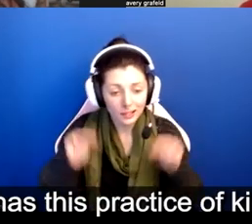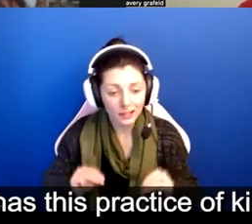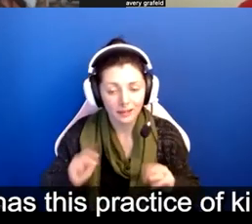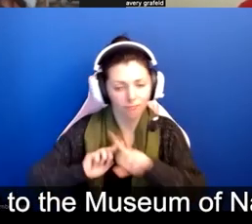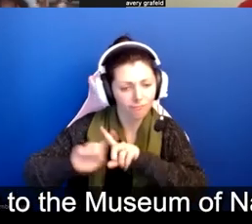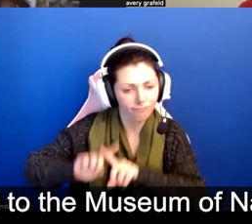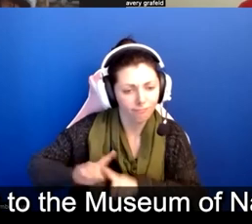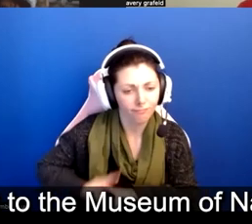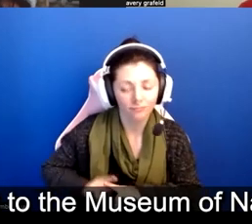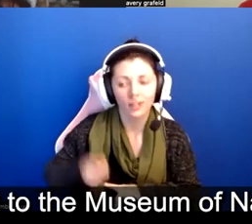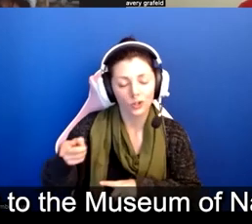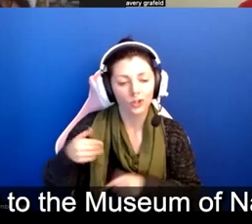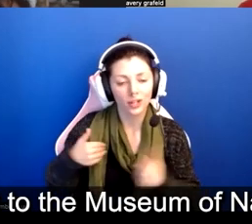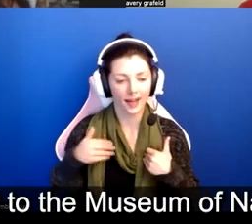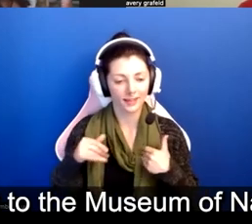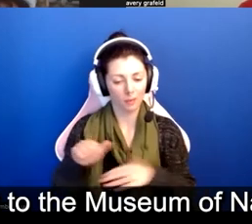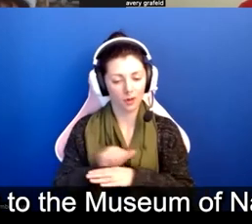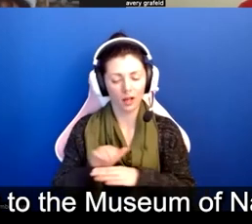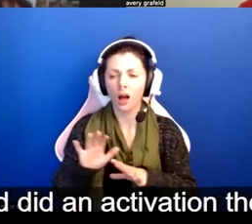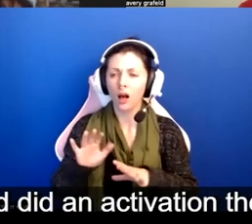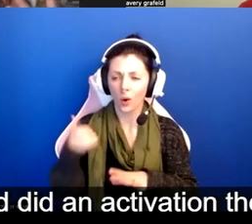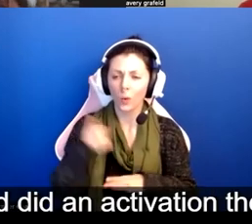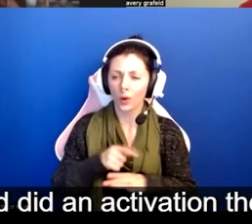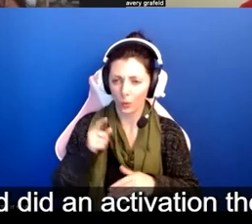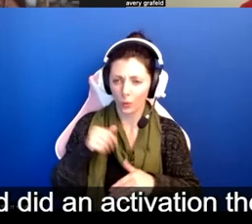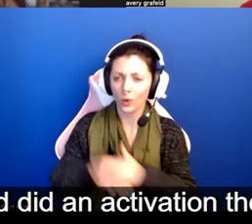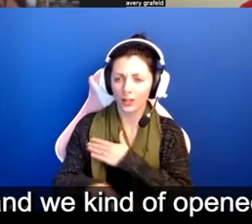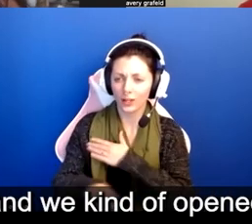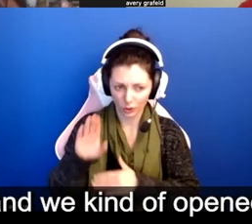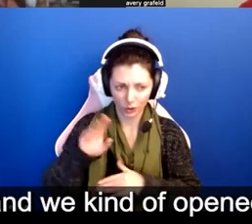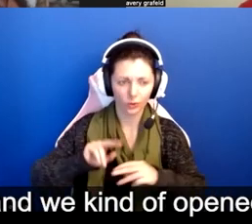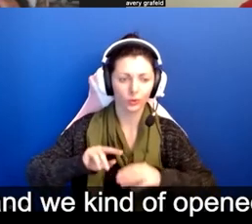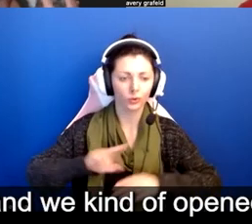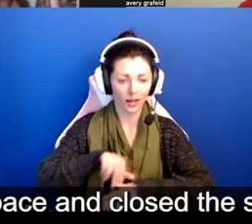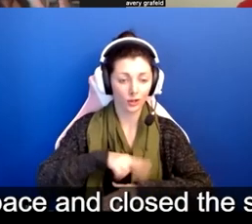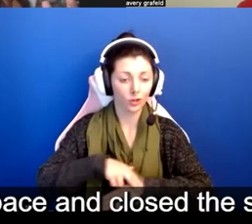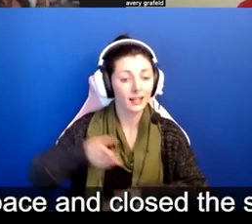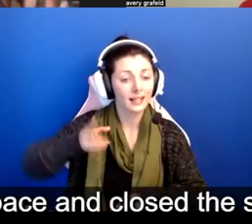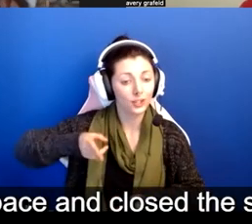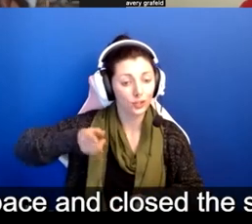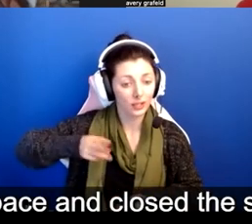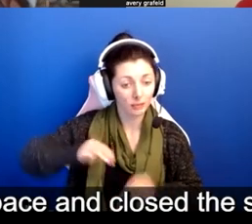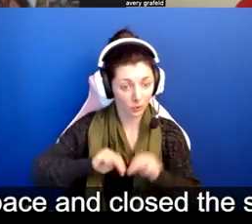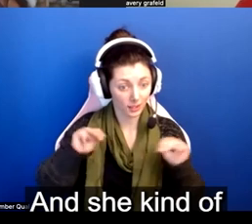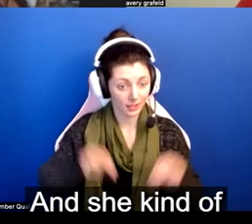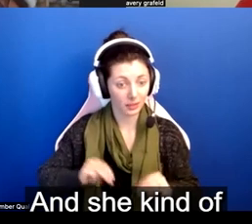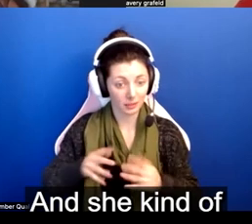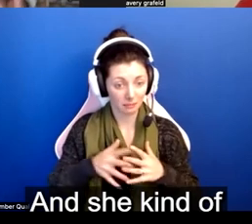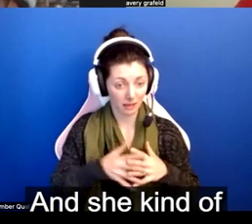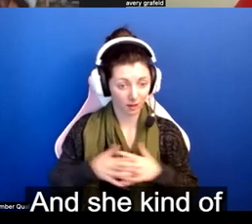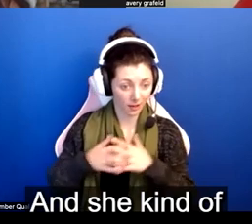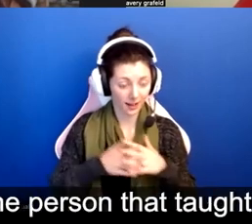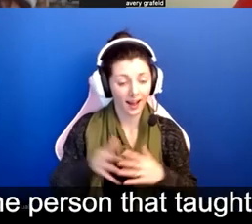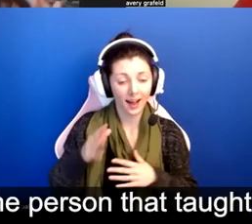of, we also went to the Museum of Natural History and did an activation there, and we kind of opened the space and closed the space, and